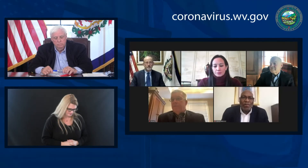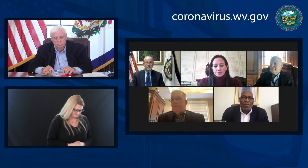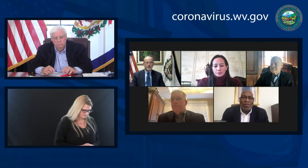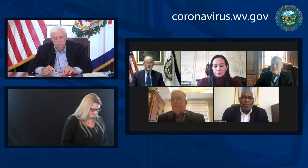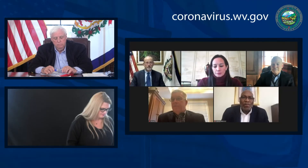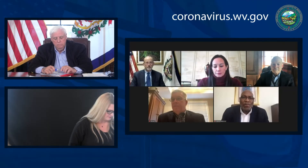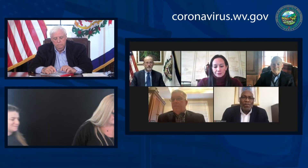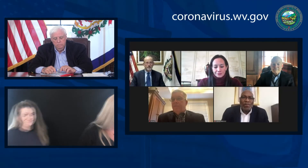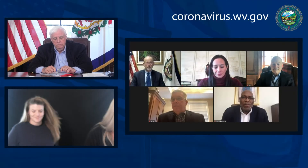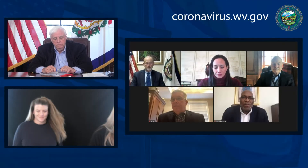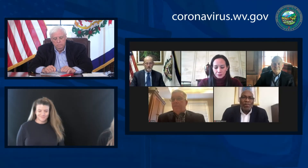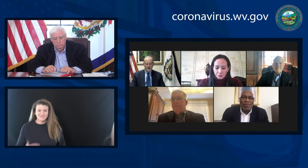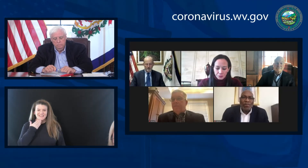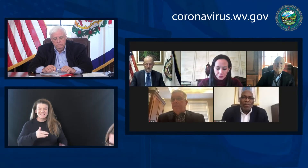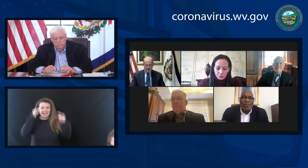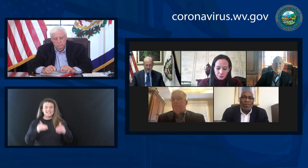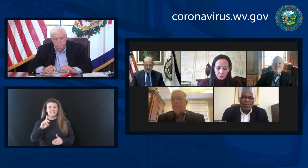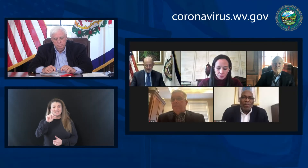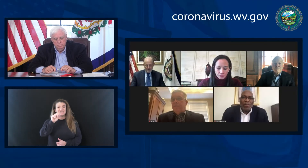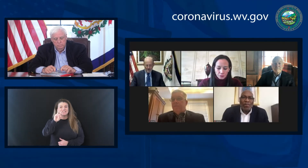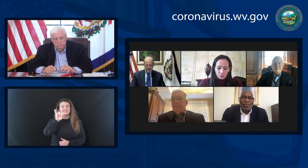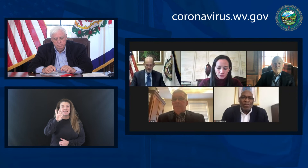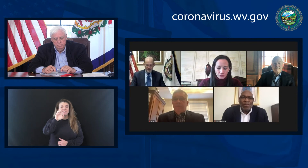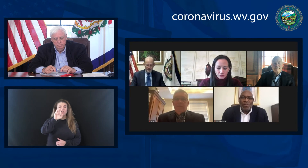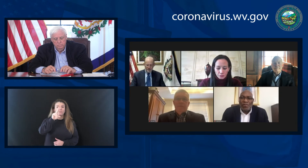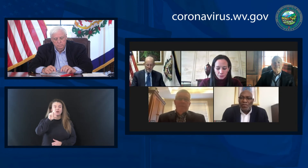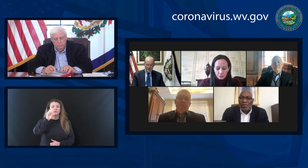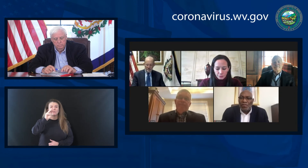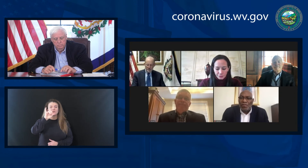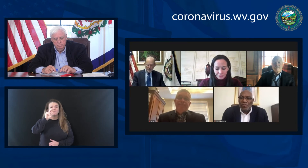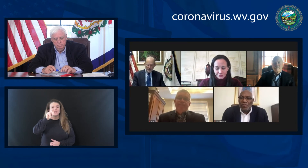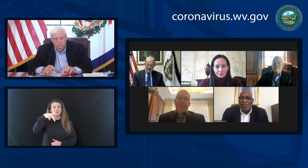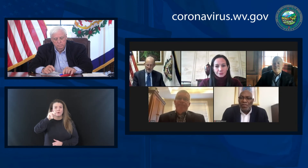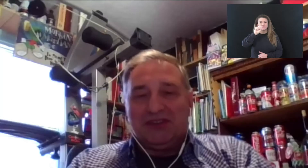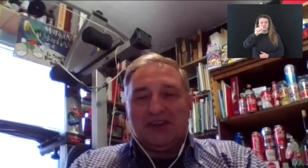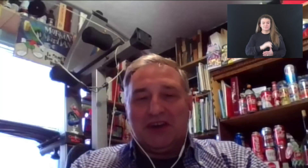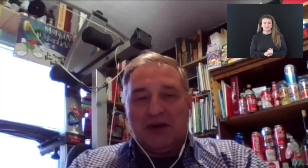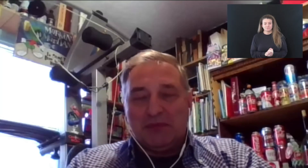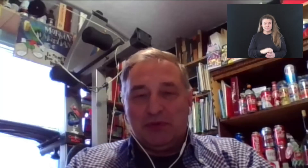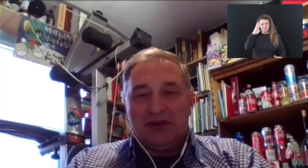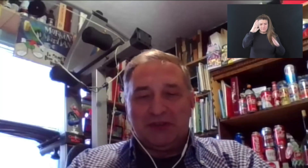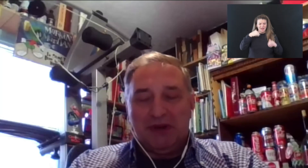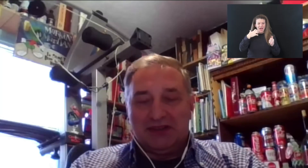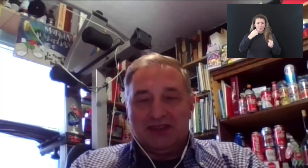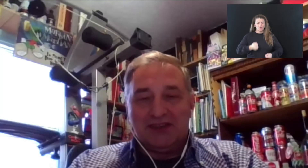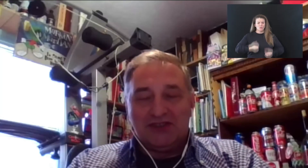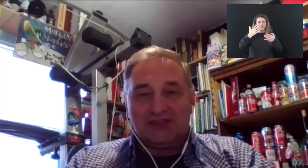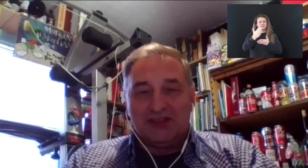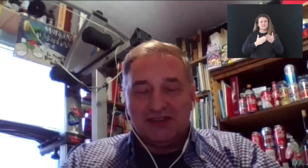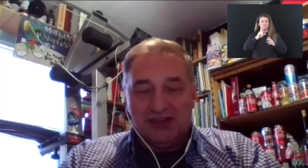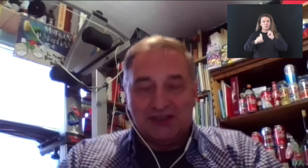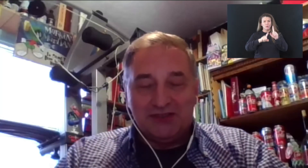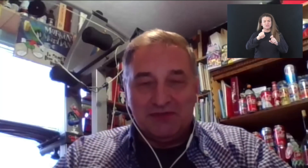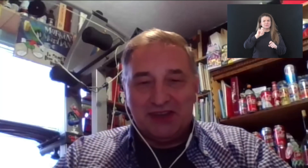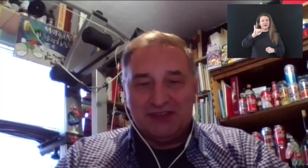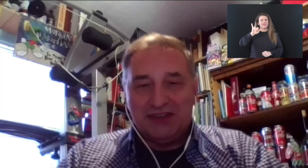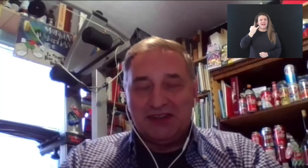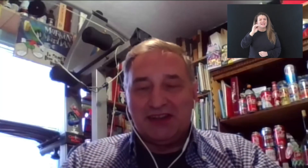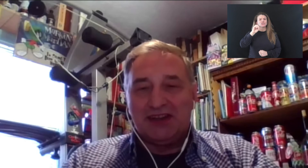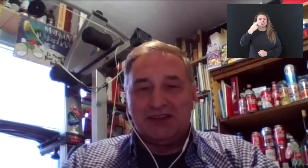All right, thanks, Brendan. Next to David Beard with the Dominion Post. Hi, I wanted to raise a couple points about the Johnson &